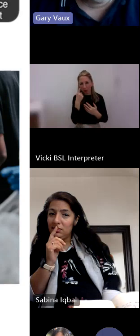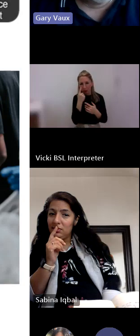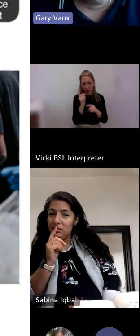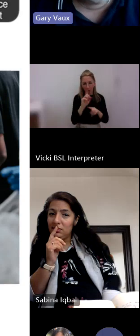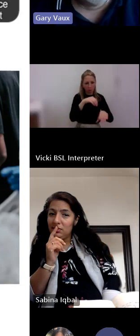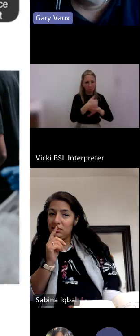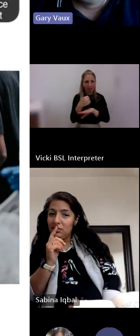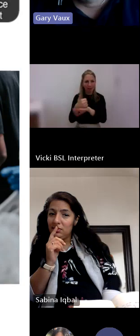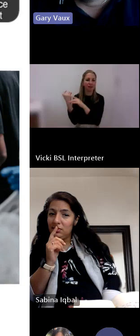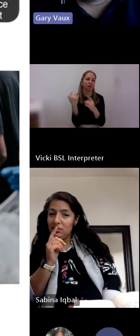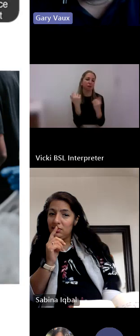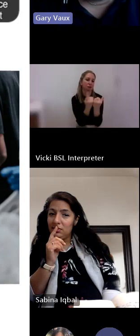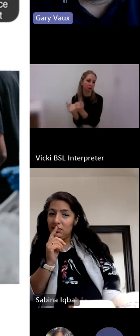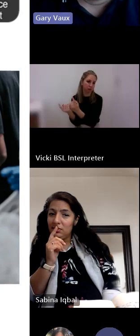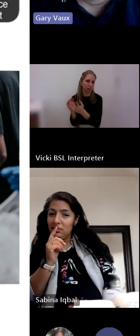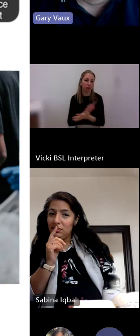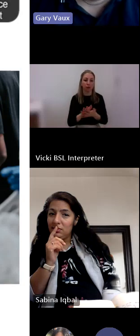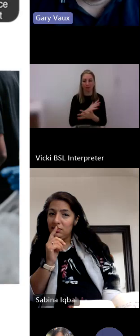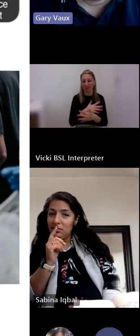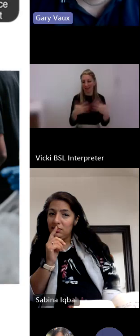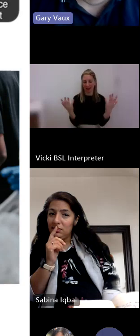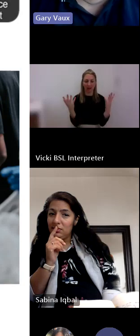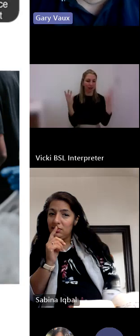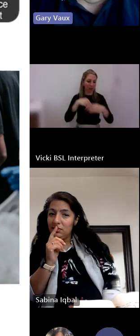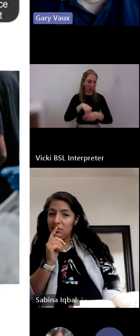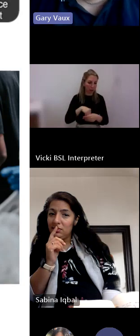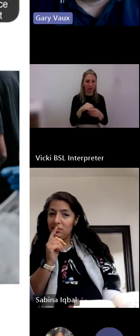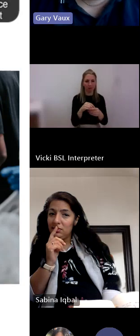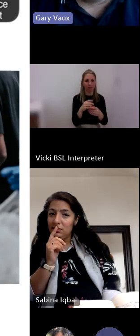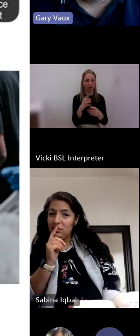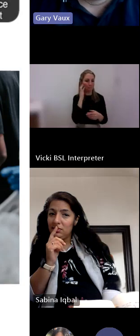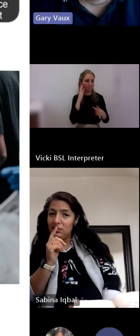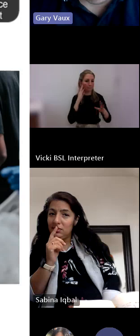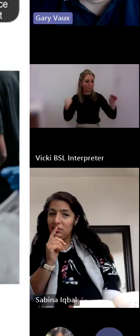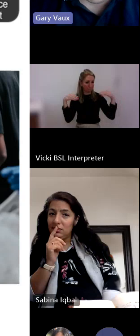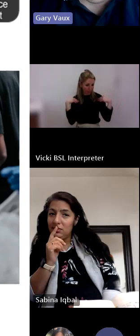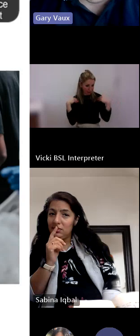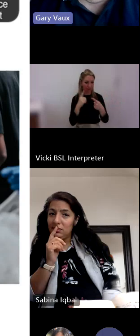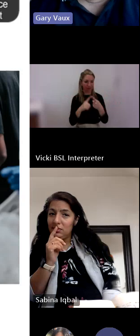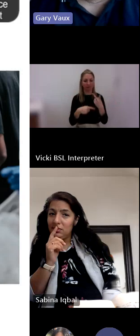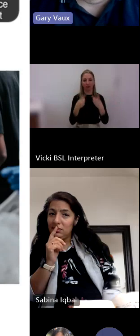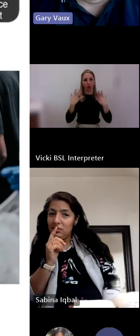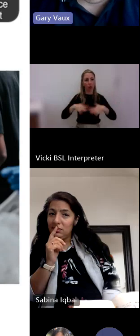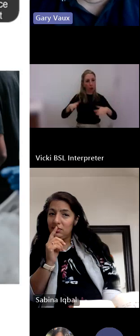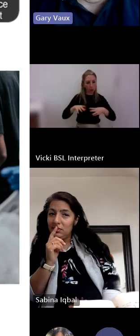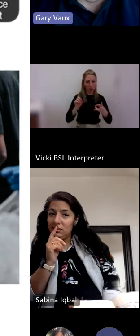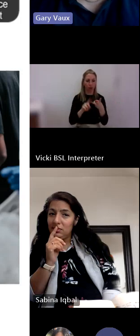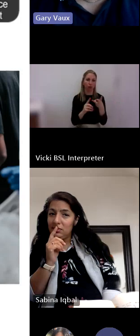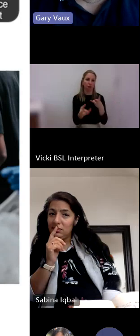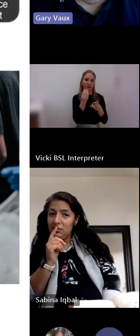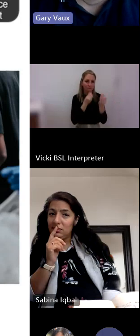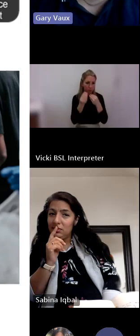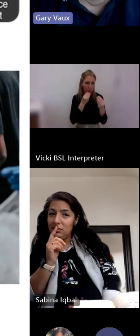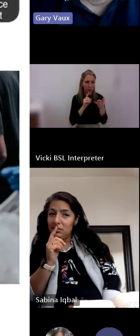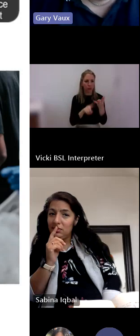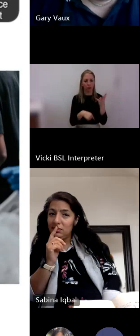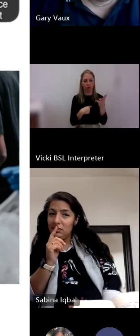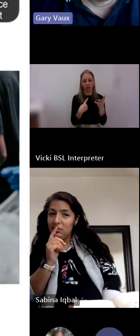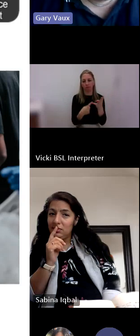That's everything from bedding, clothes, as well as adequate food, heating,